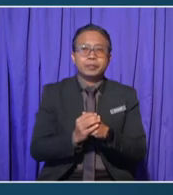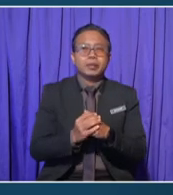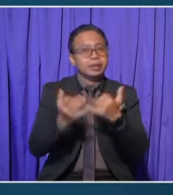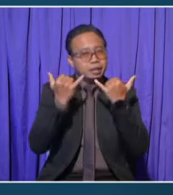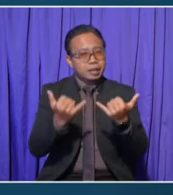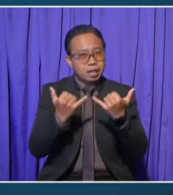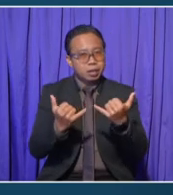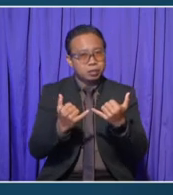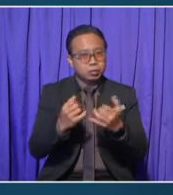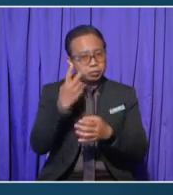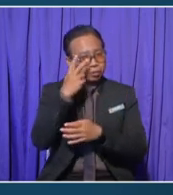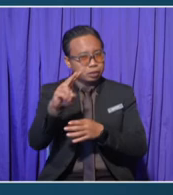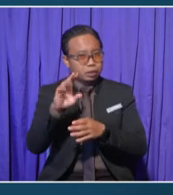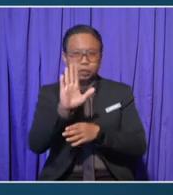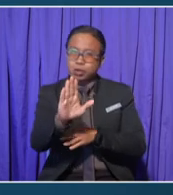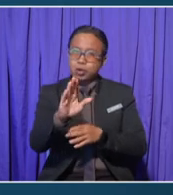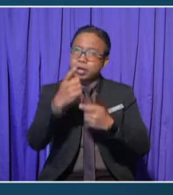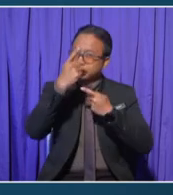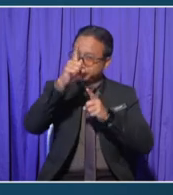Now, check your answer.